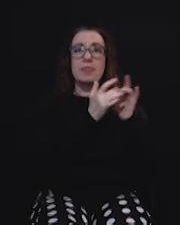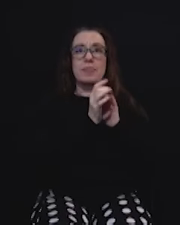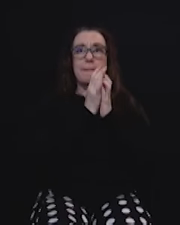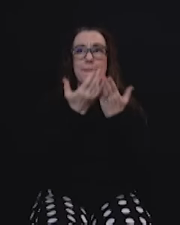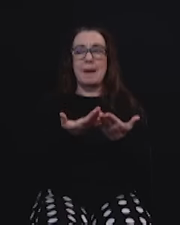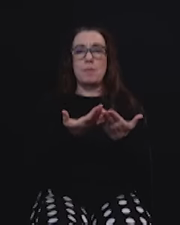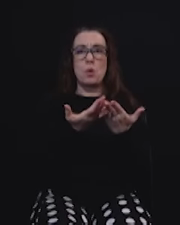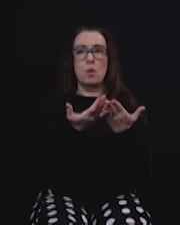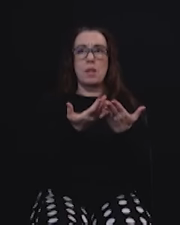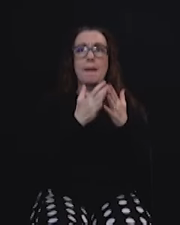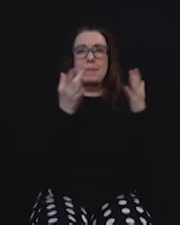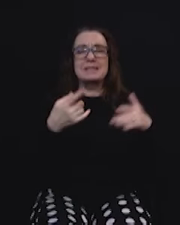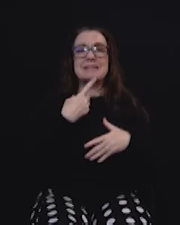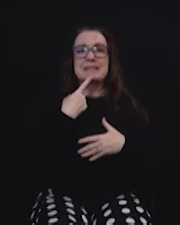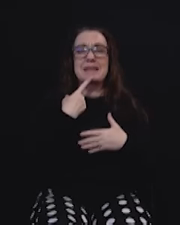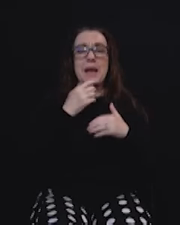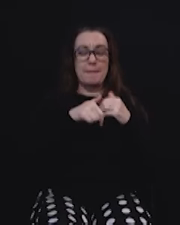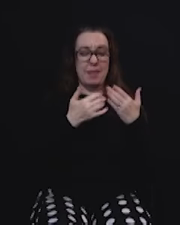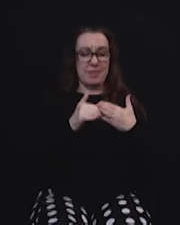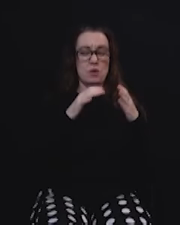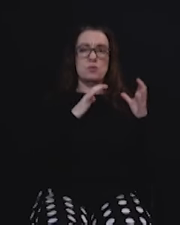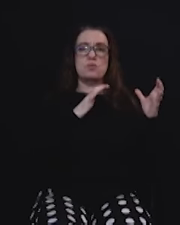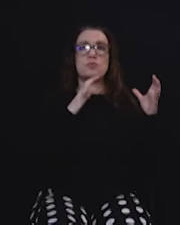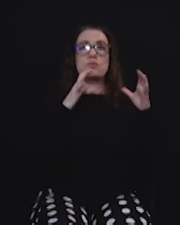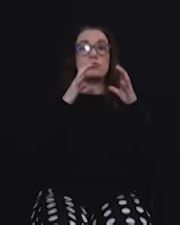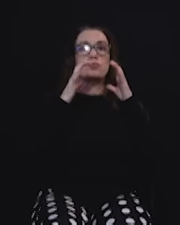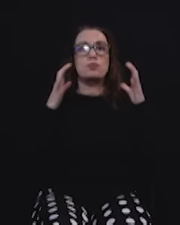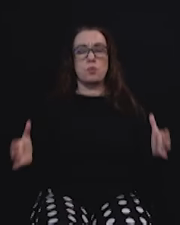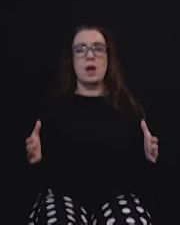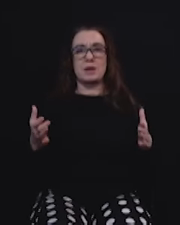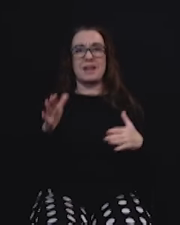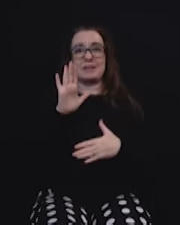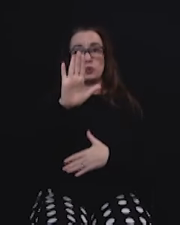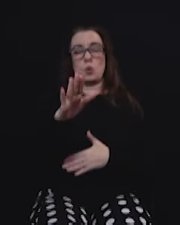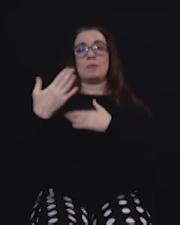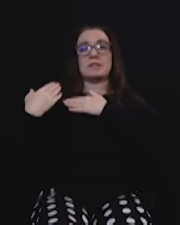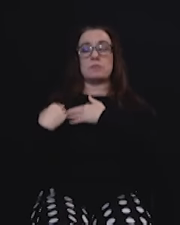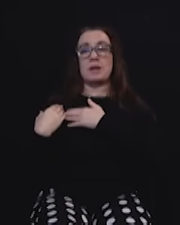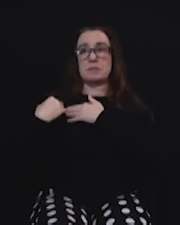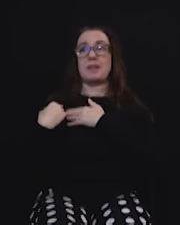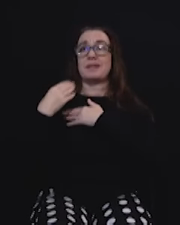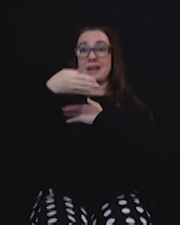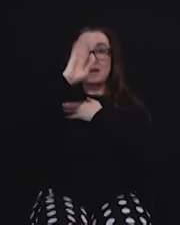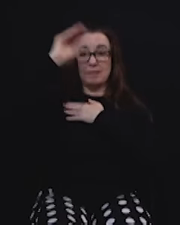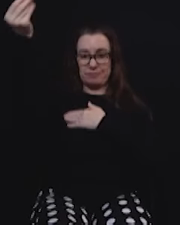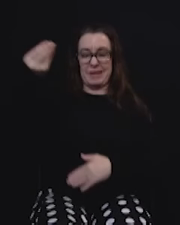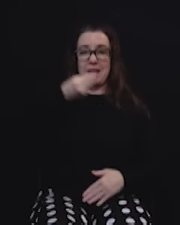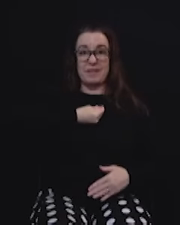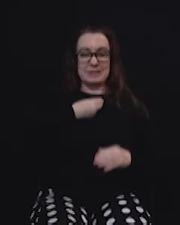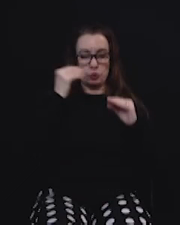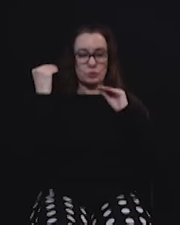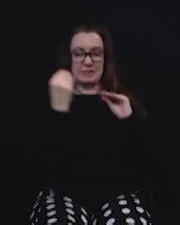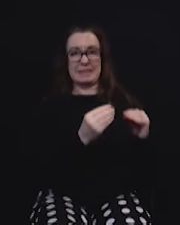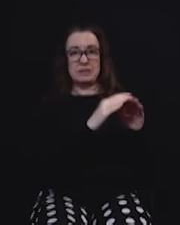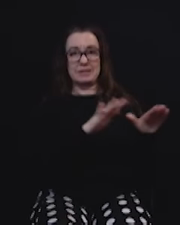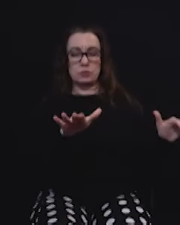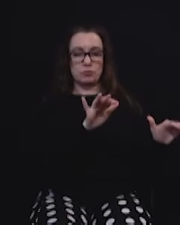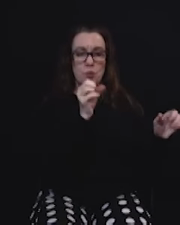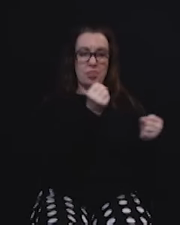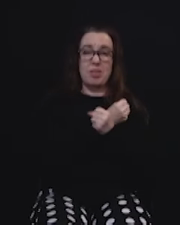say about the great and God-given responsibility we have to teach our children about the